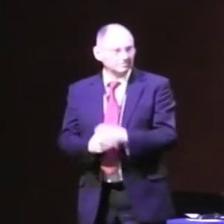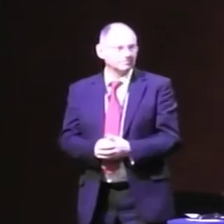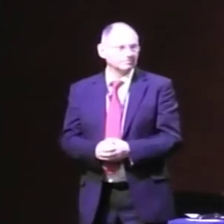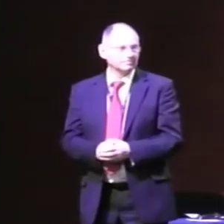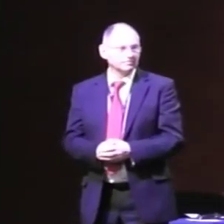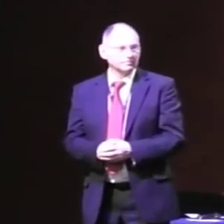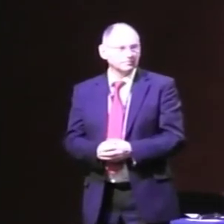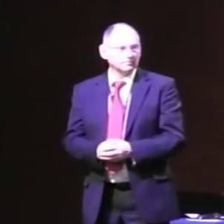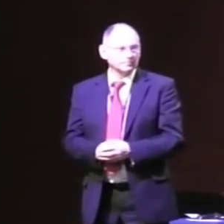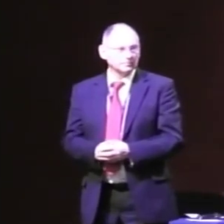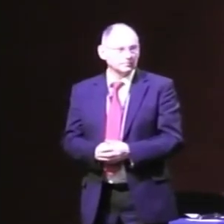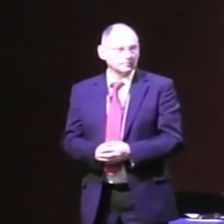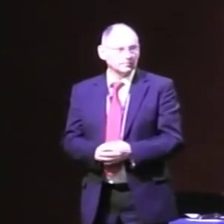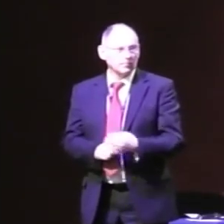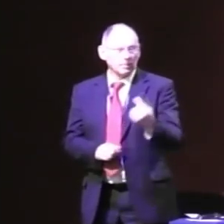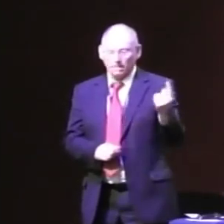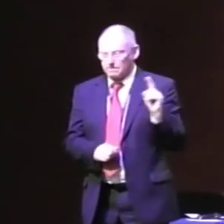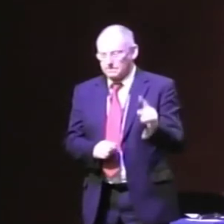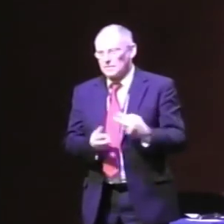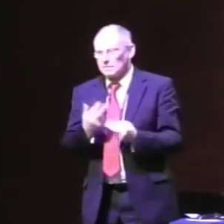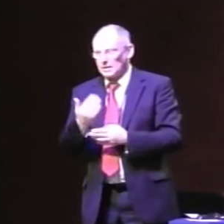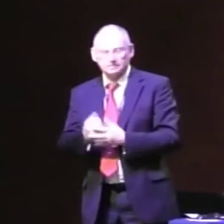Thank you. I think we have one speaker. Les.